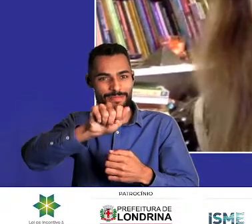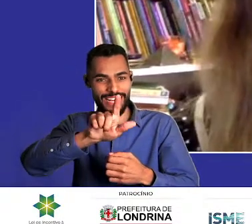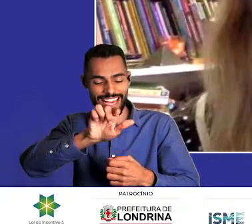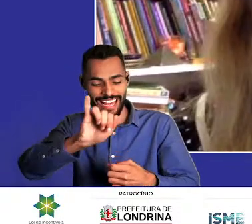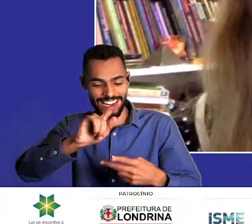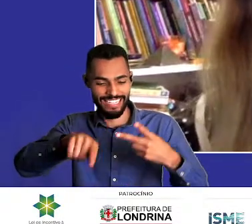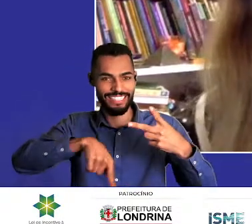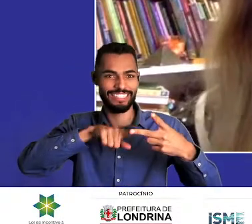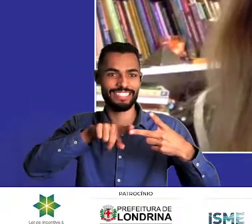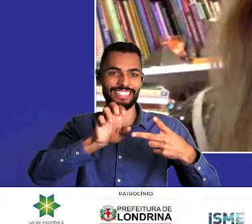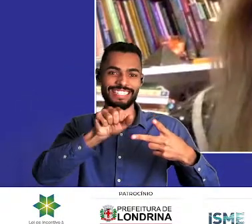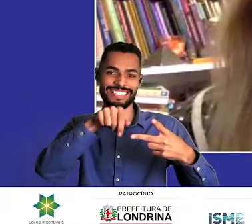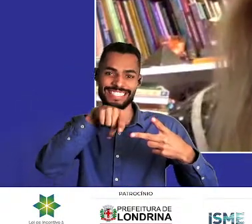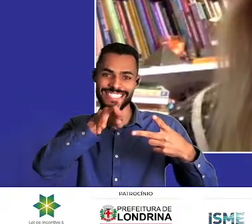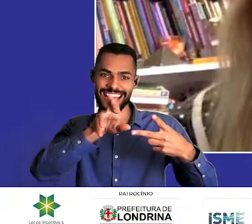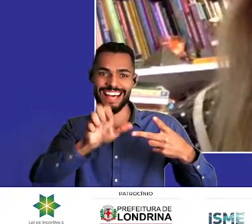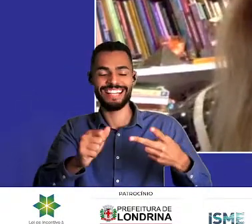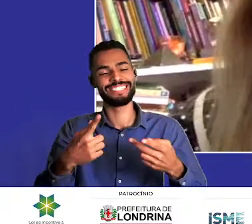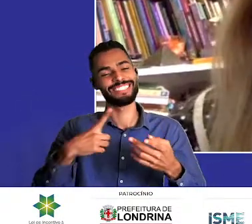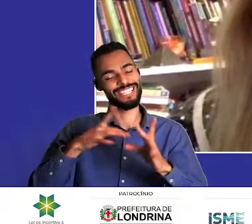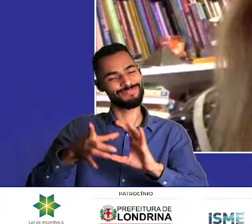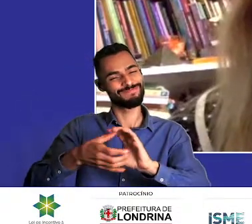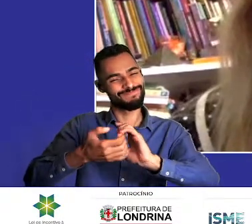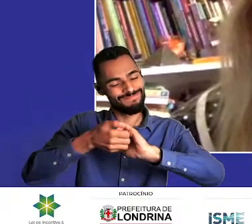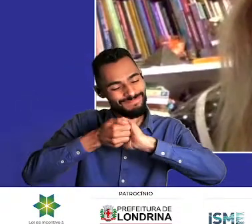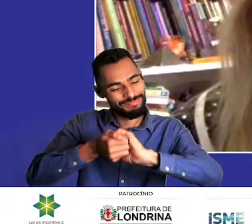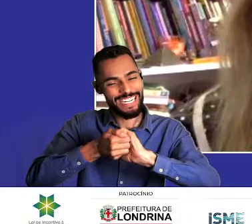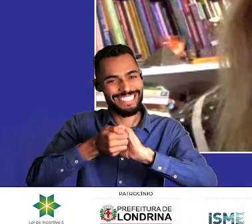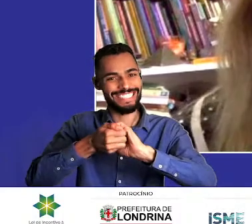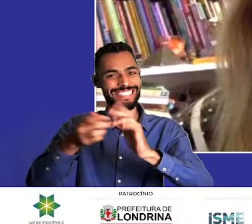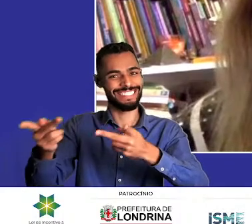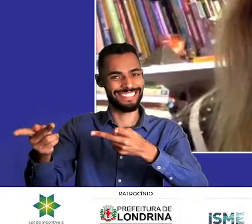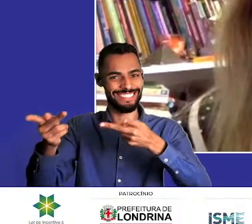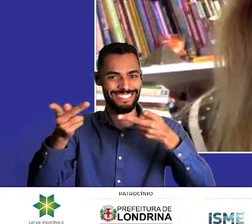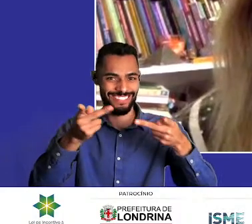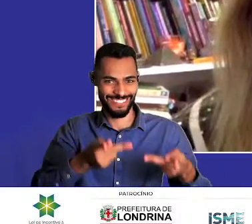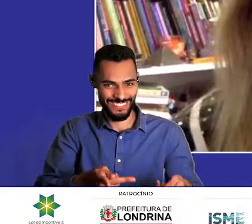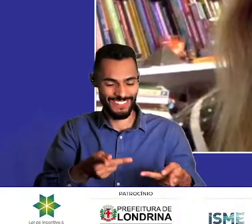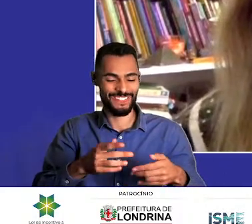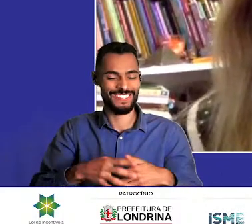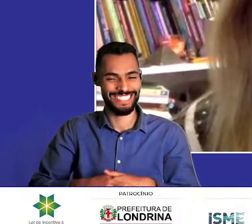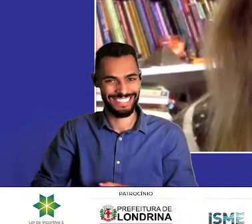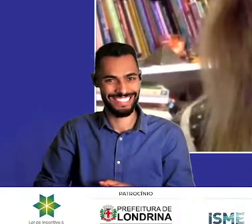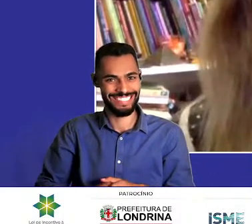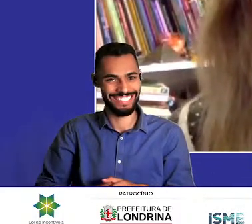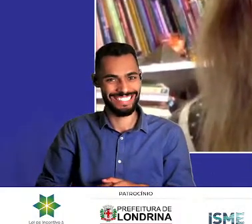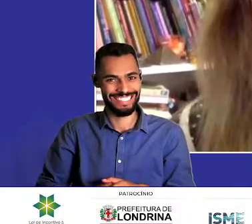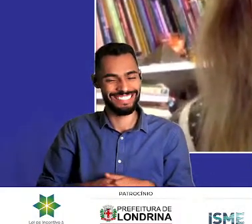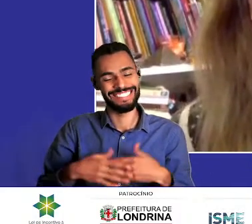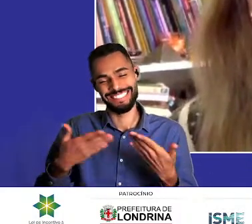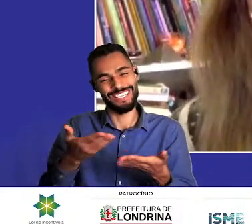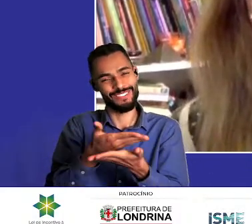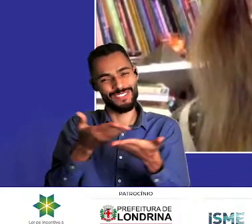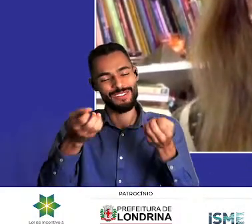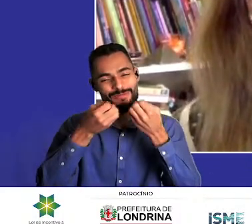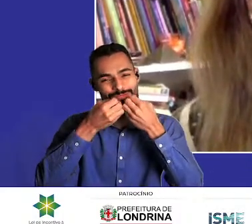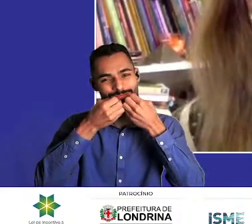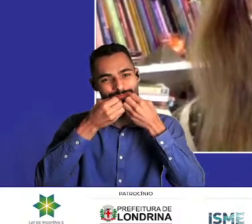partnership invitation, and I wish everyone a great seminar. Thank you.